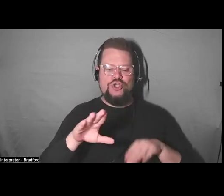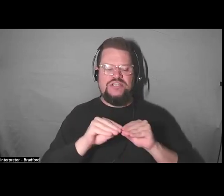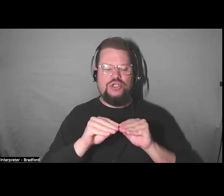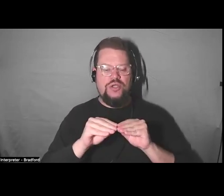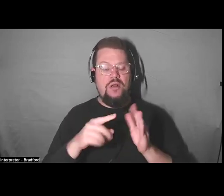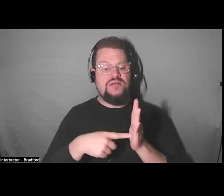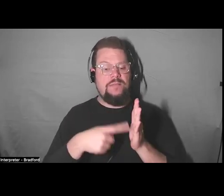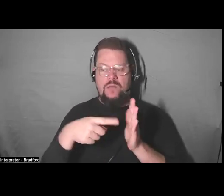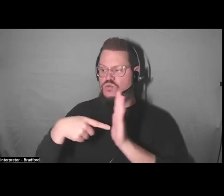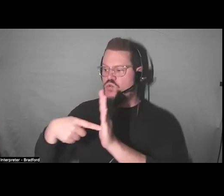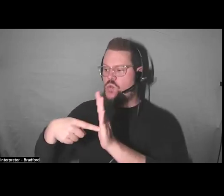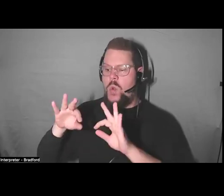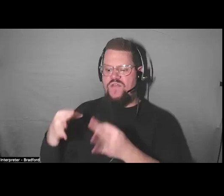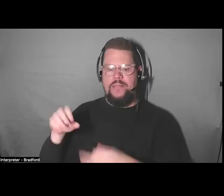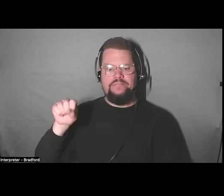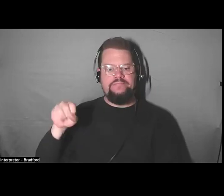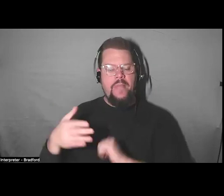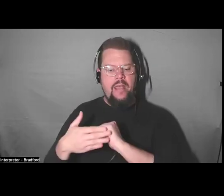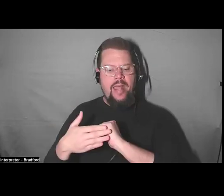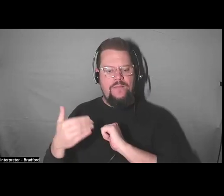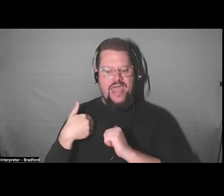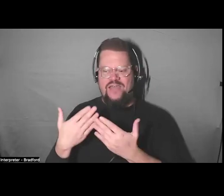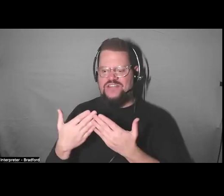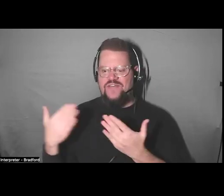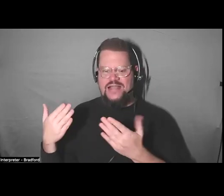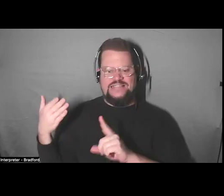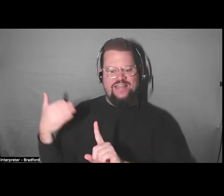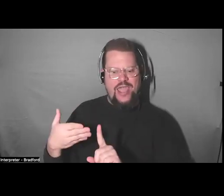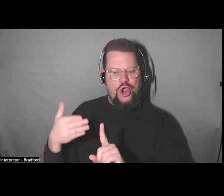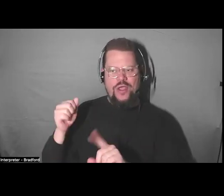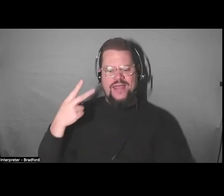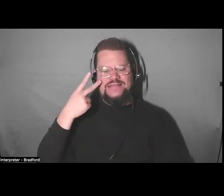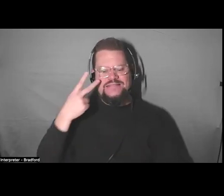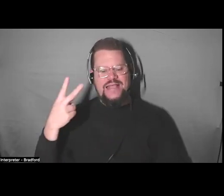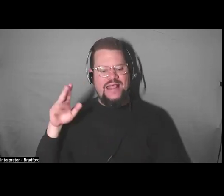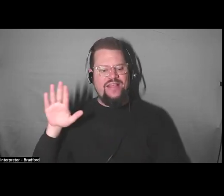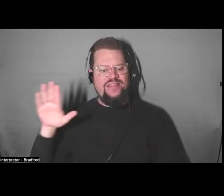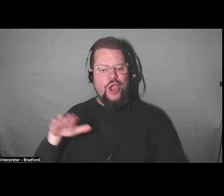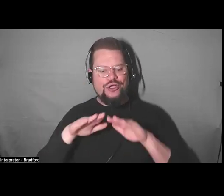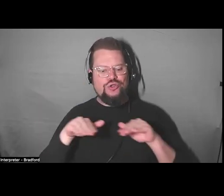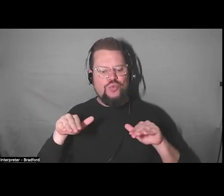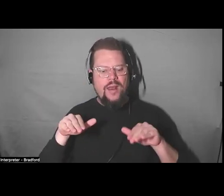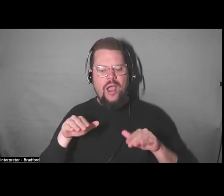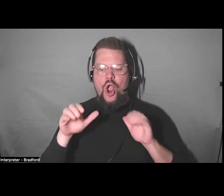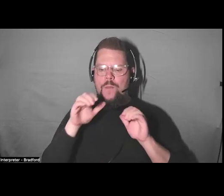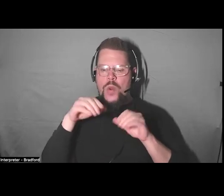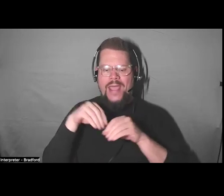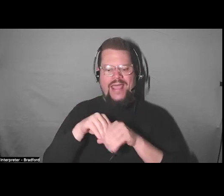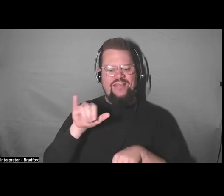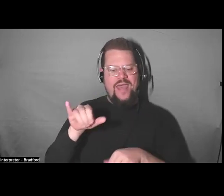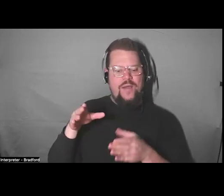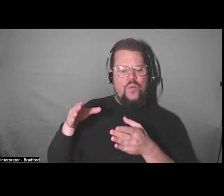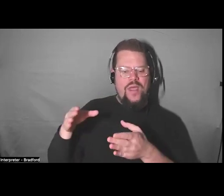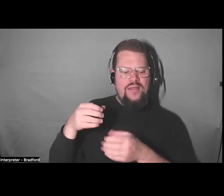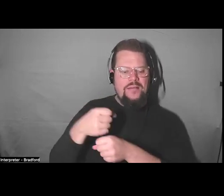to show the family that it's helpful to have the device there and they can actually see their kid communicating in new ways and